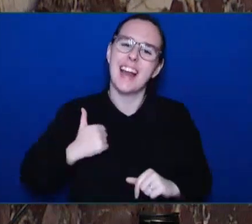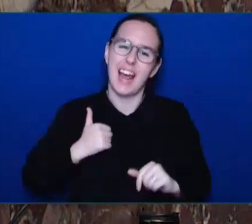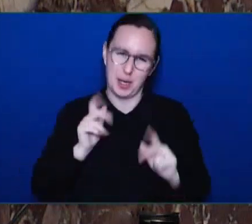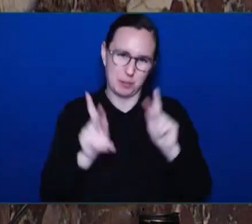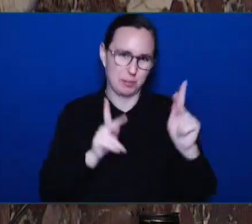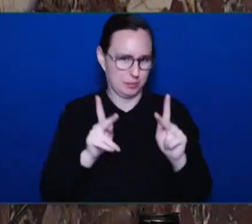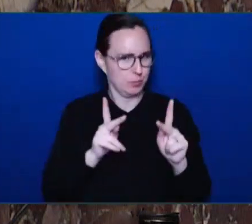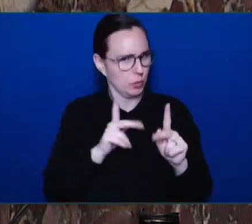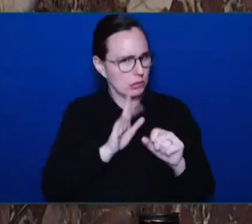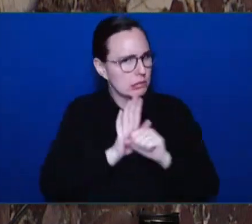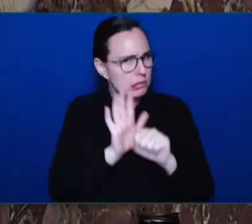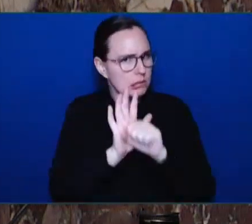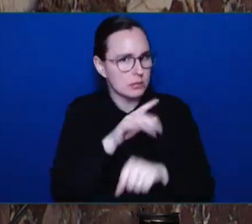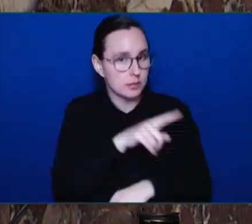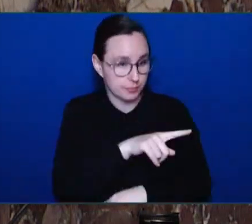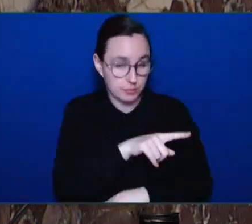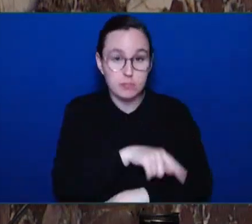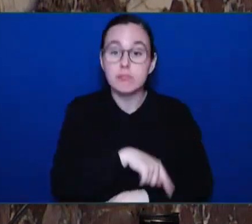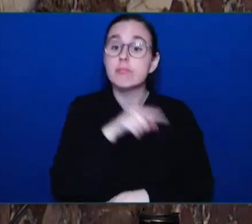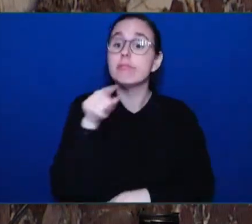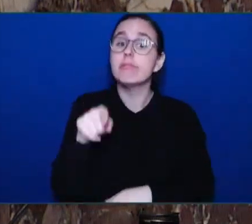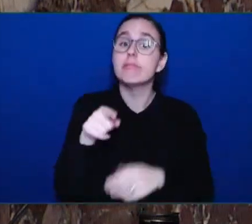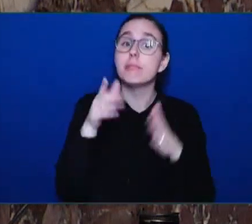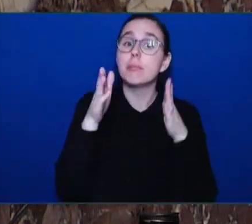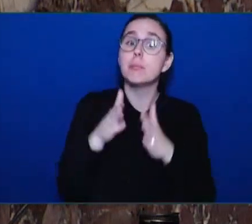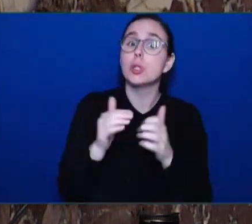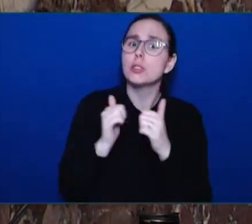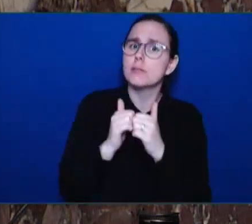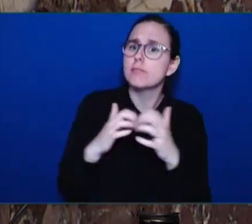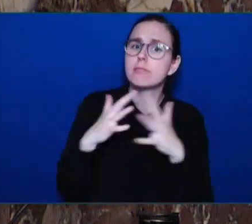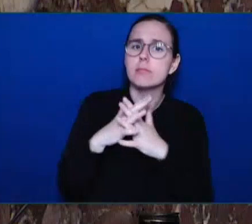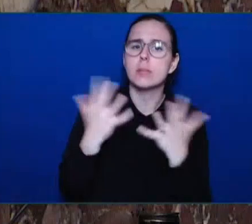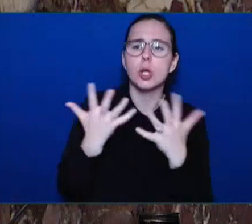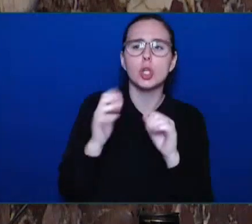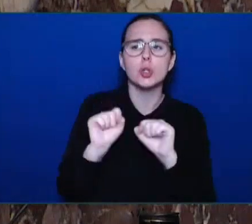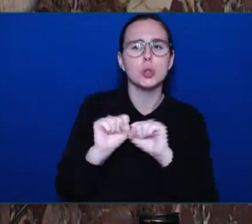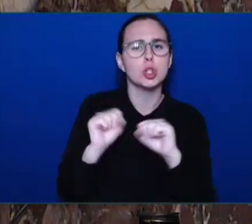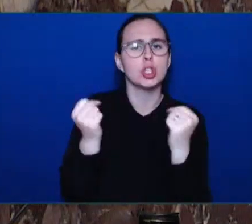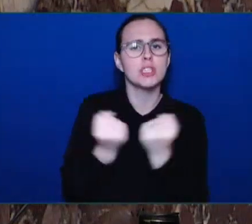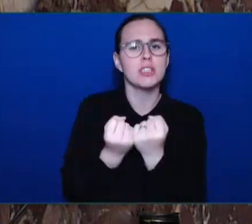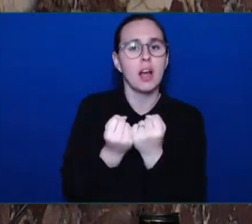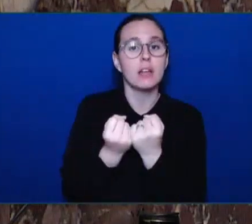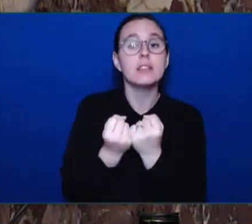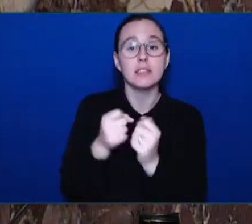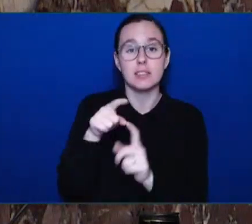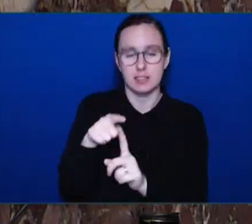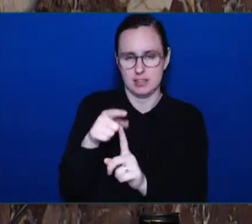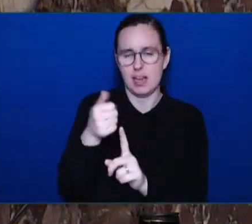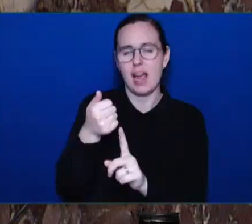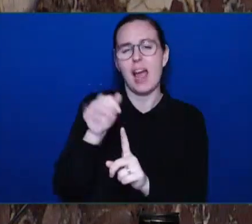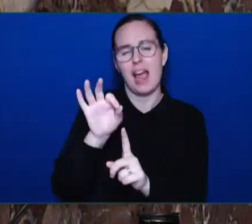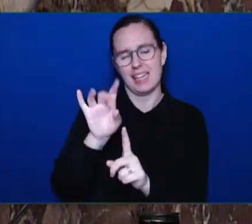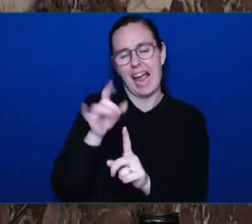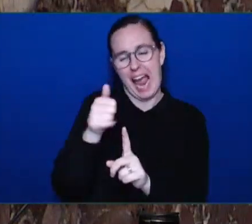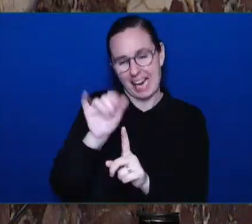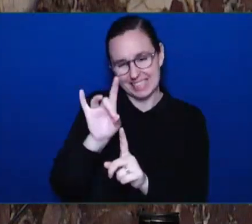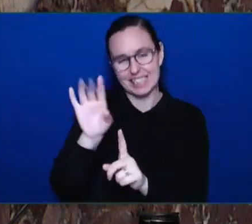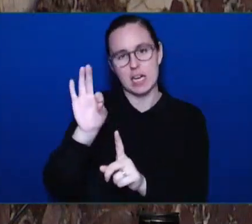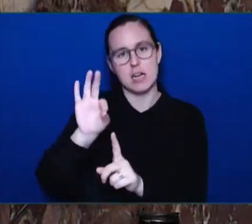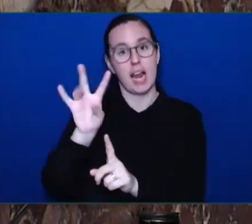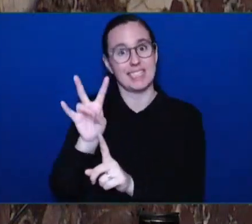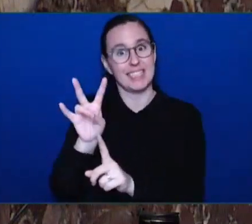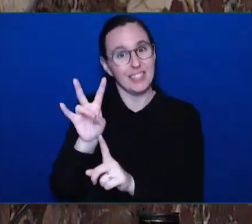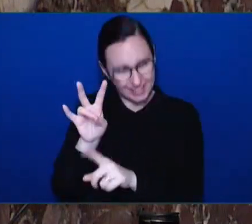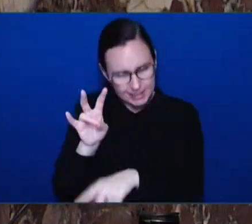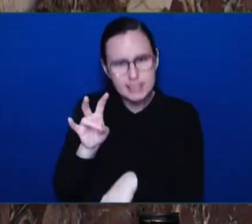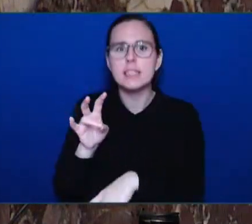in 1897. The society did important work to mitigate the disadvantages inflicted on their community by building a school so